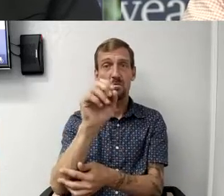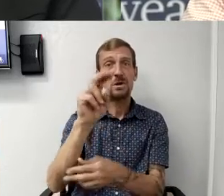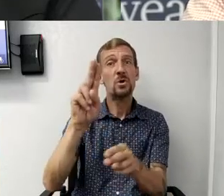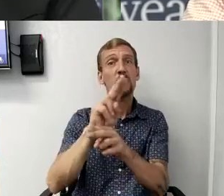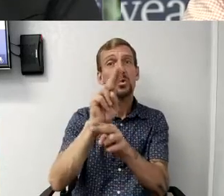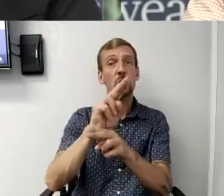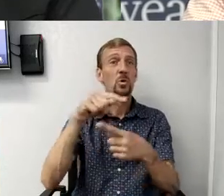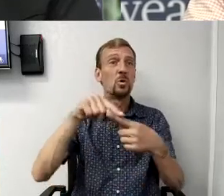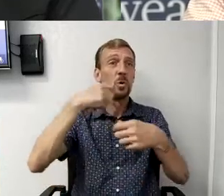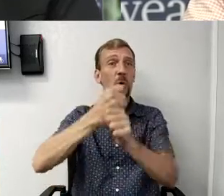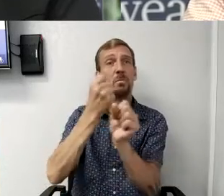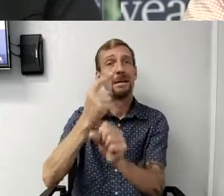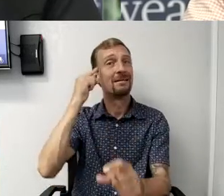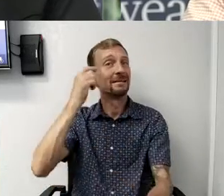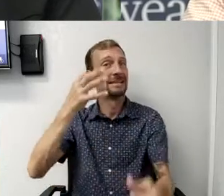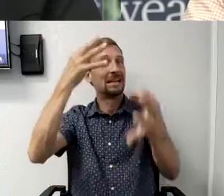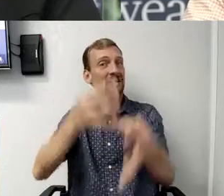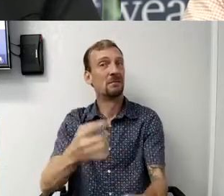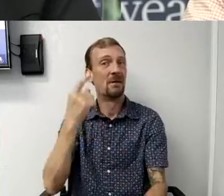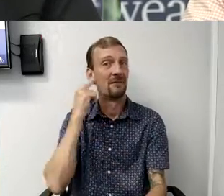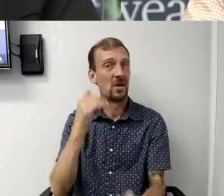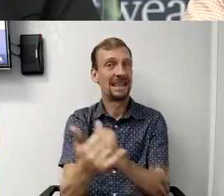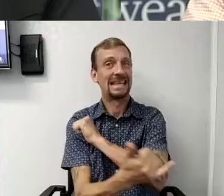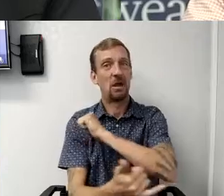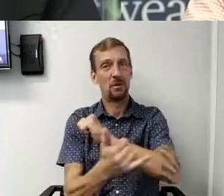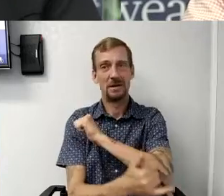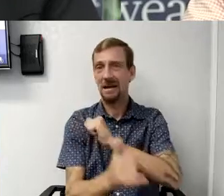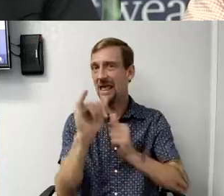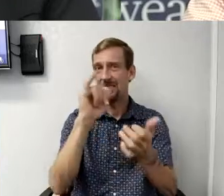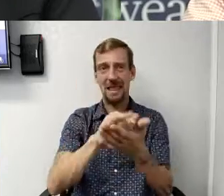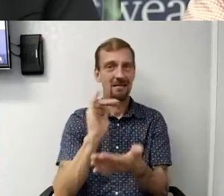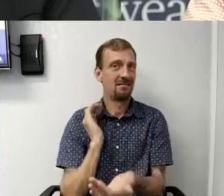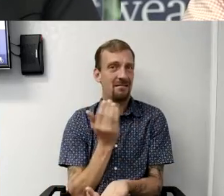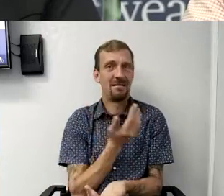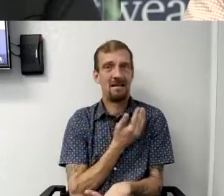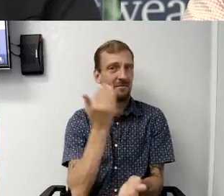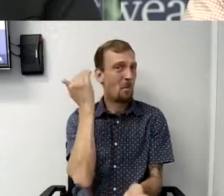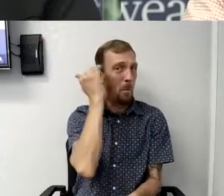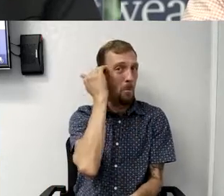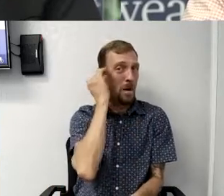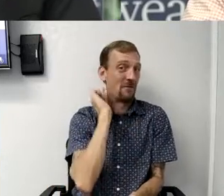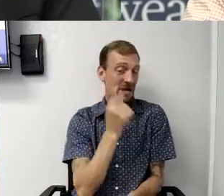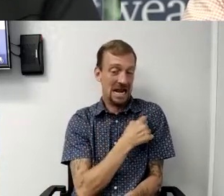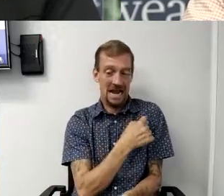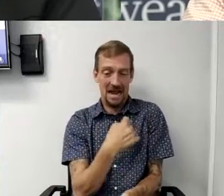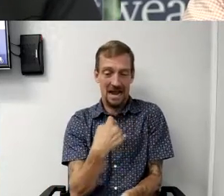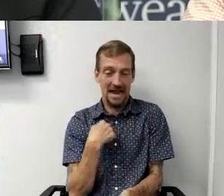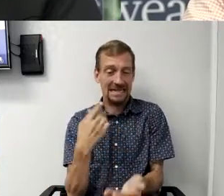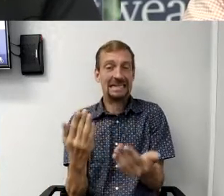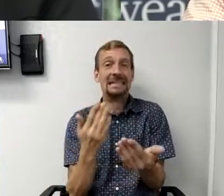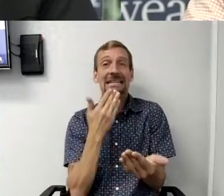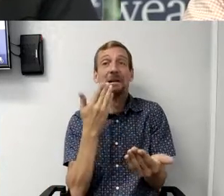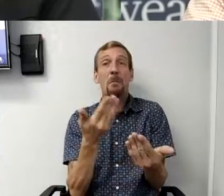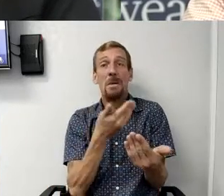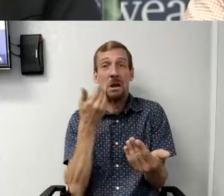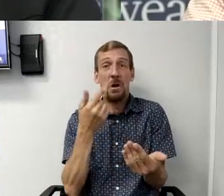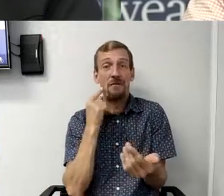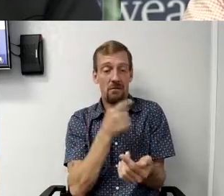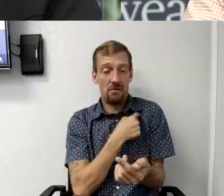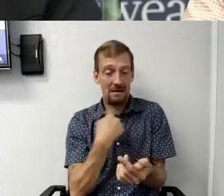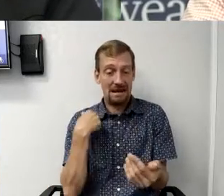make determinations for the county. It's just something we track for our own awareness. It's good to have data so we know where we're